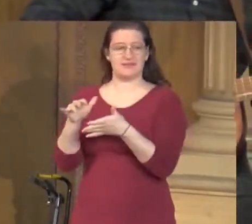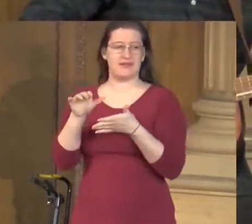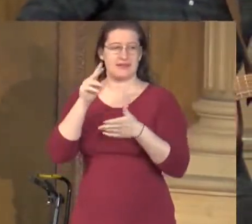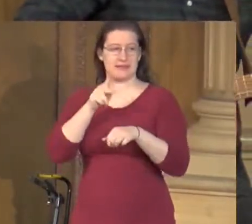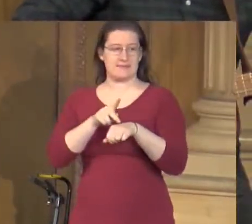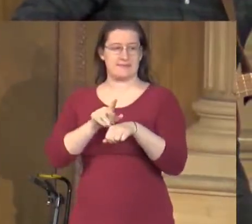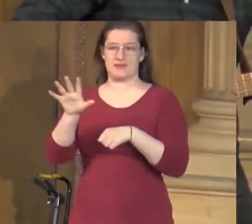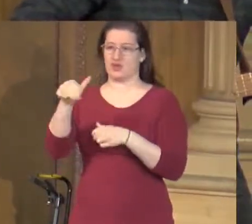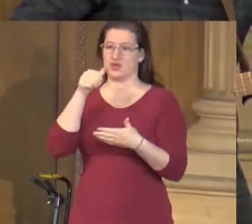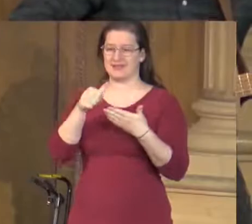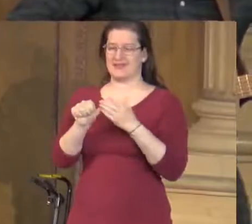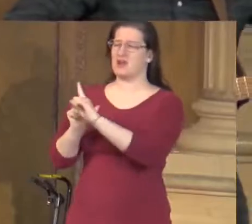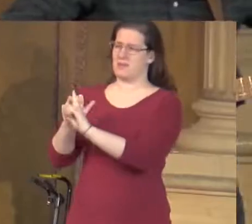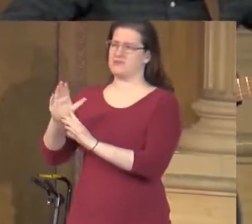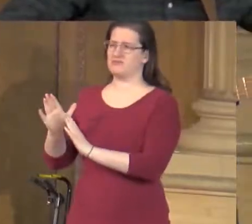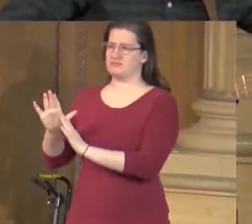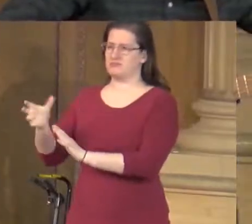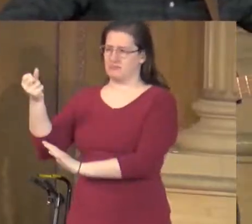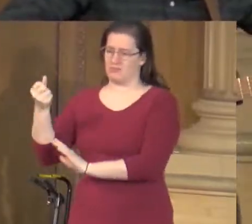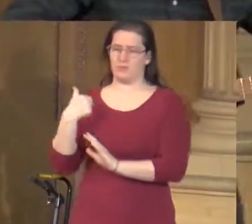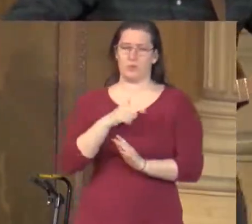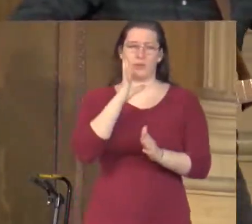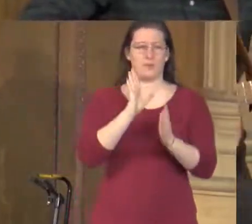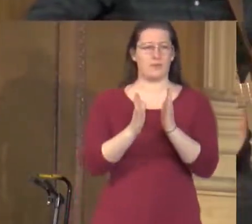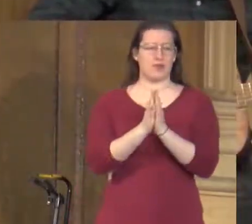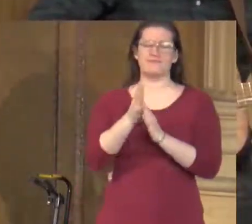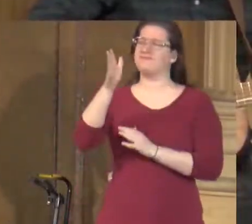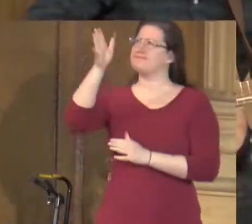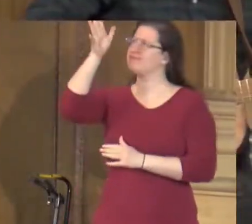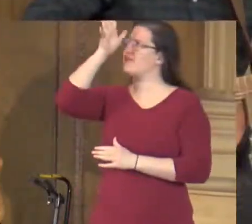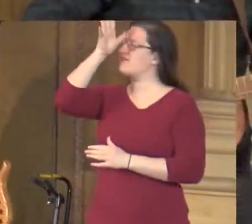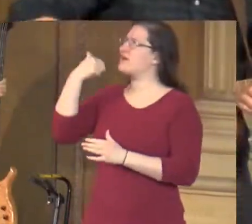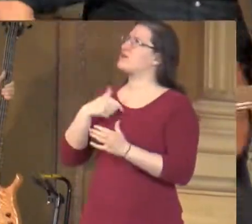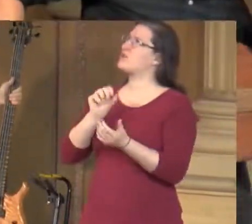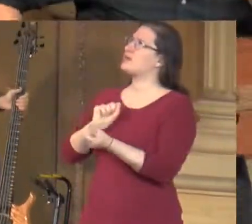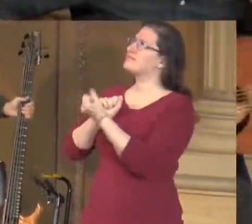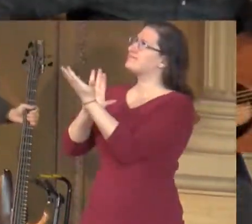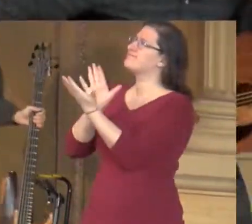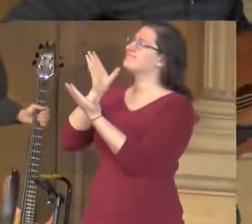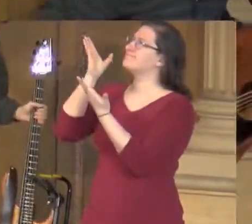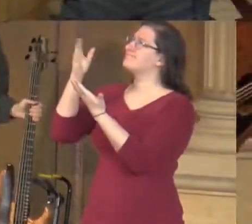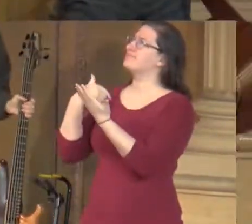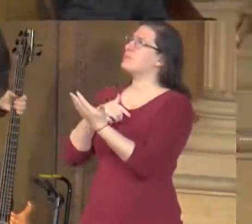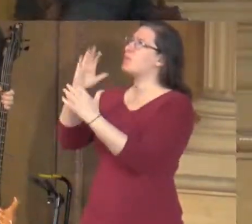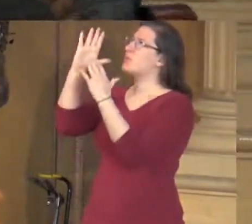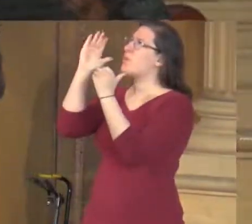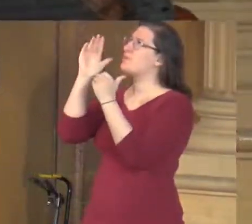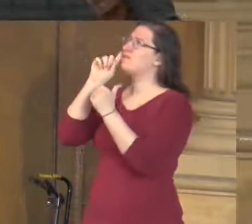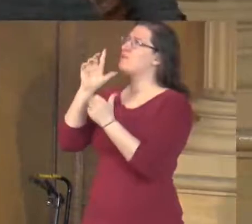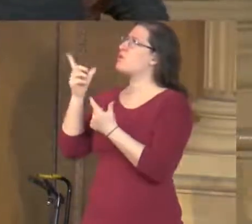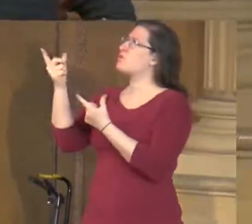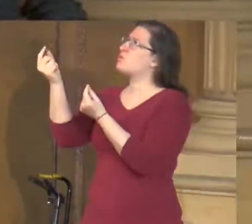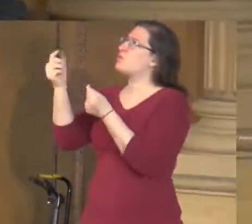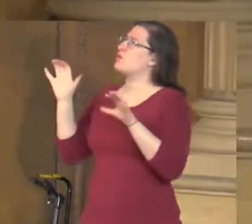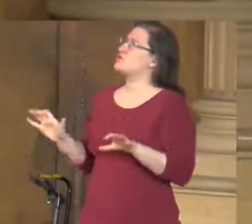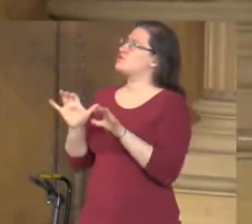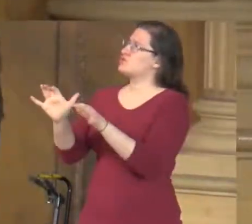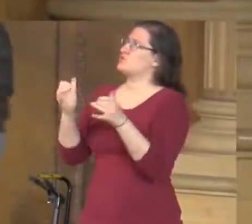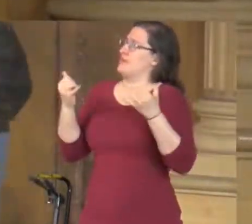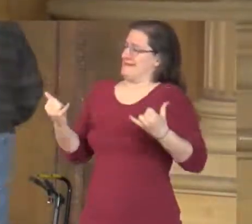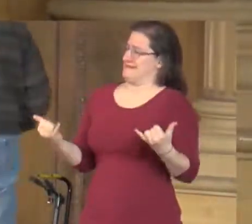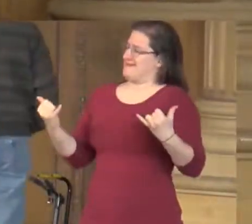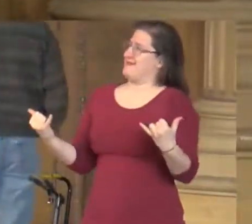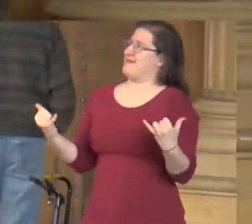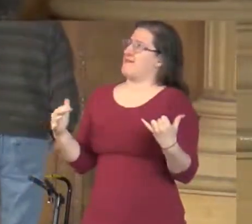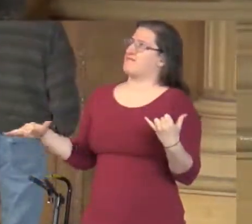and let's pray before we open it. Father, we come to you hopeful in what you're doing in our midst in these days.